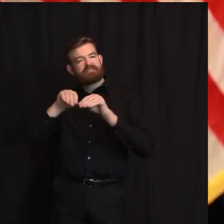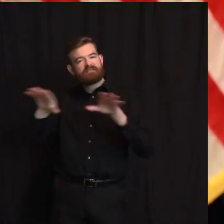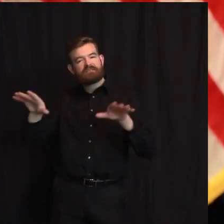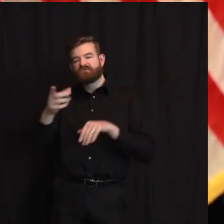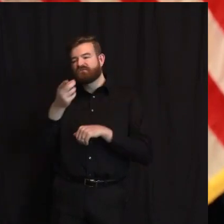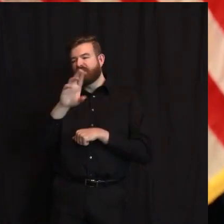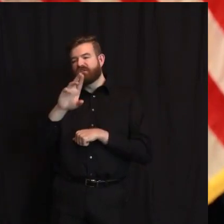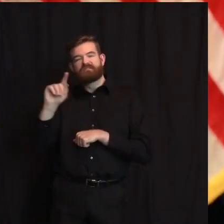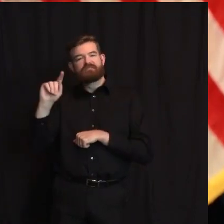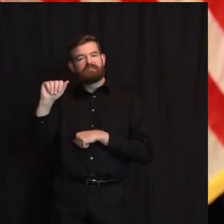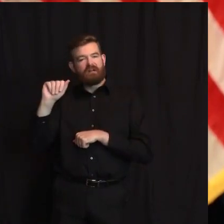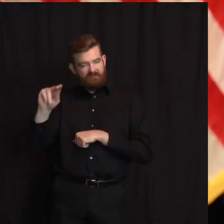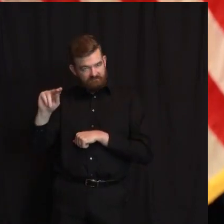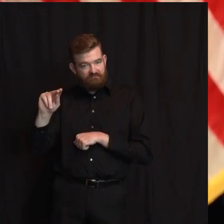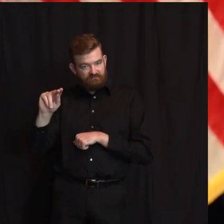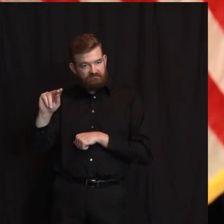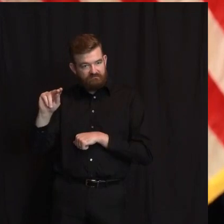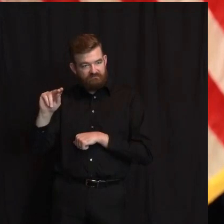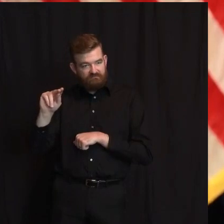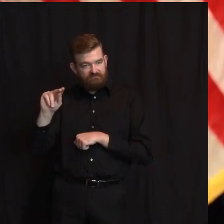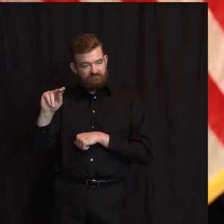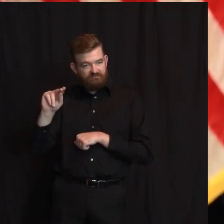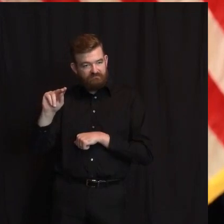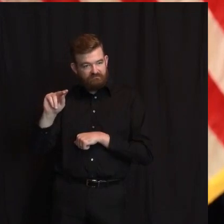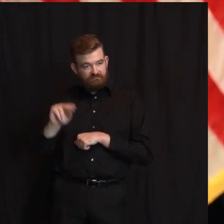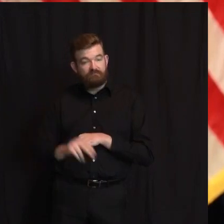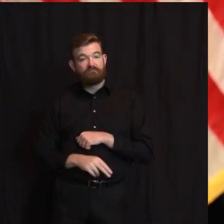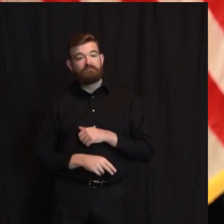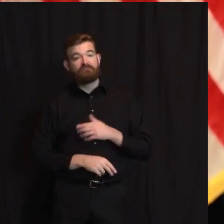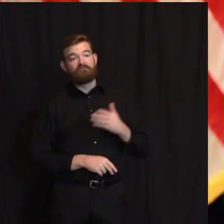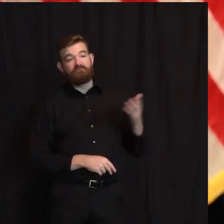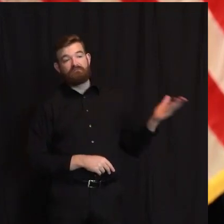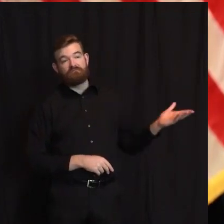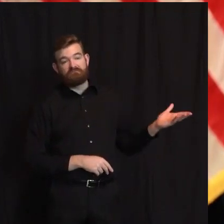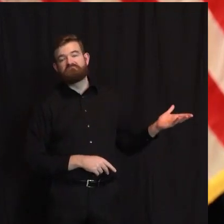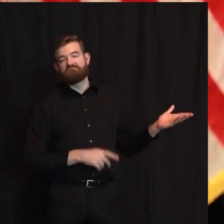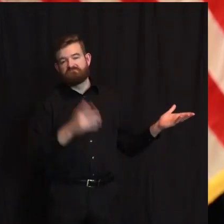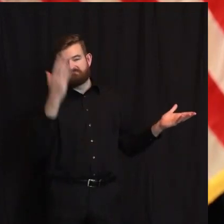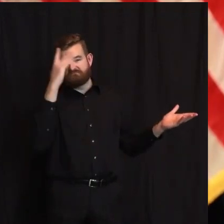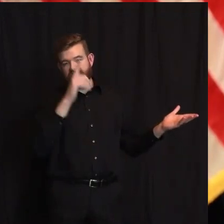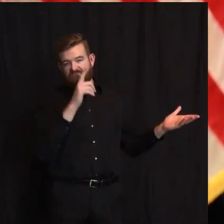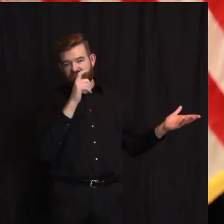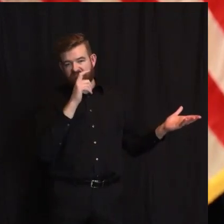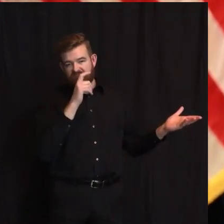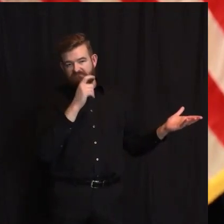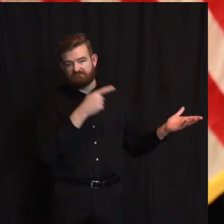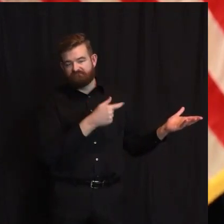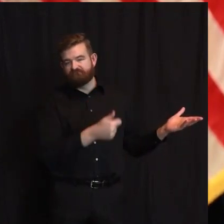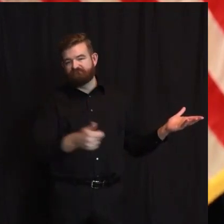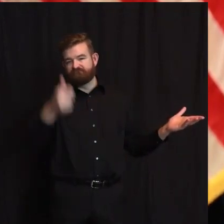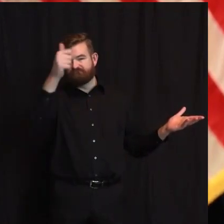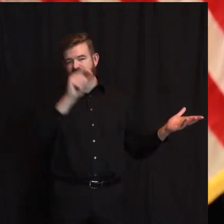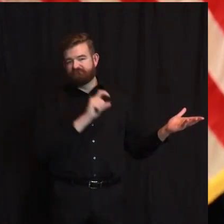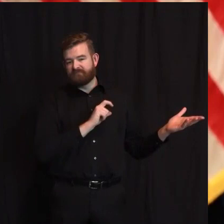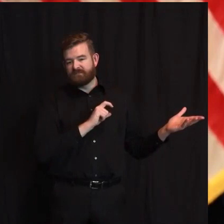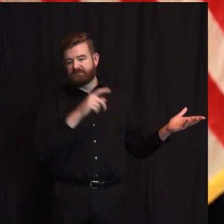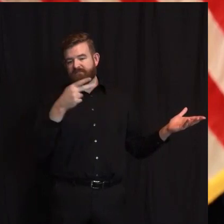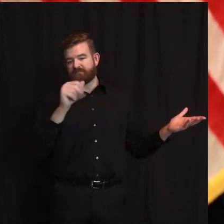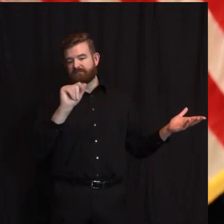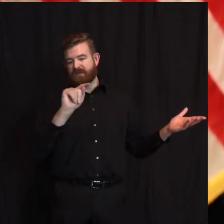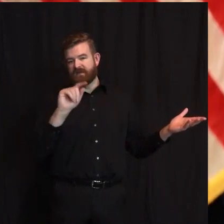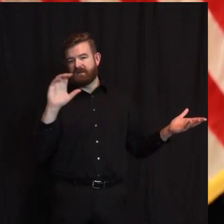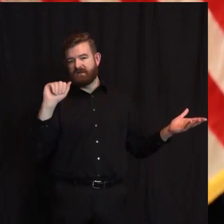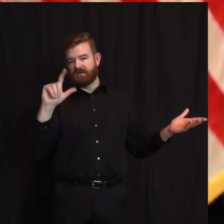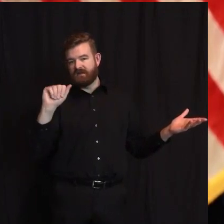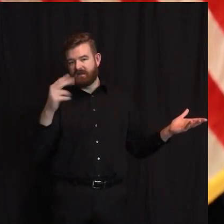being with us. And another guy who does not need any introduction, the guy to my left, the Superintendent of the State Police, Colonel Pat Callahan. I also want to